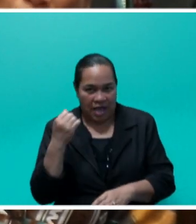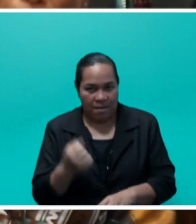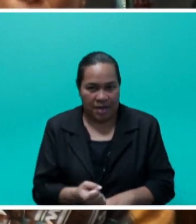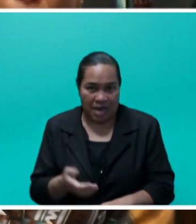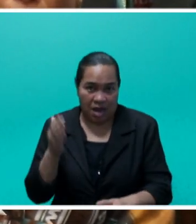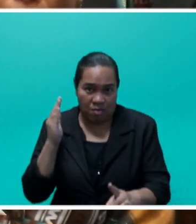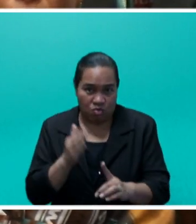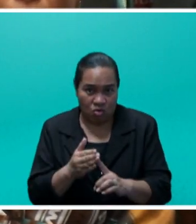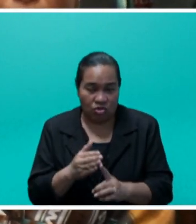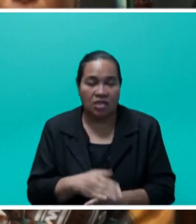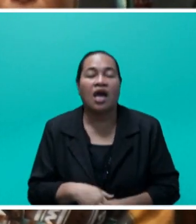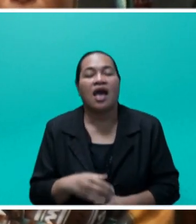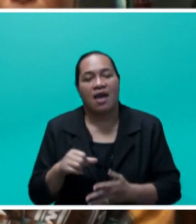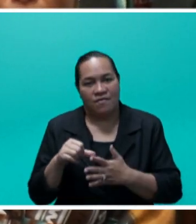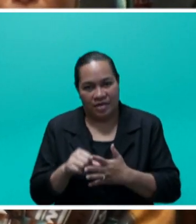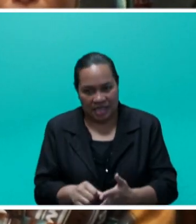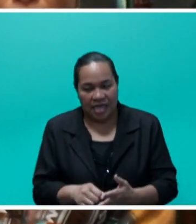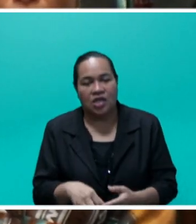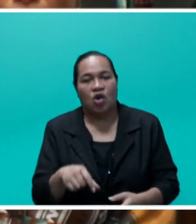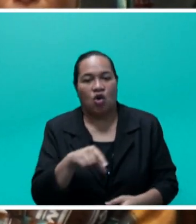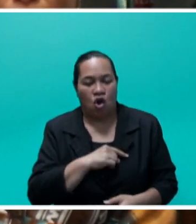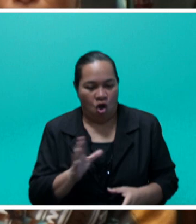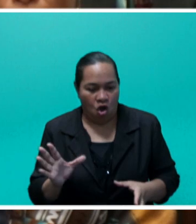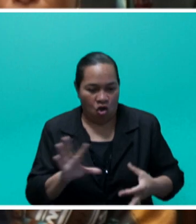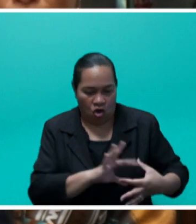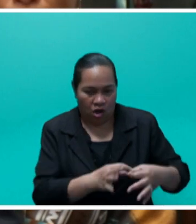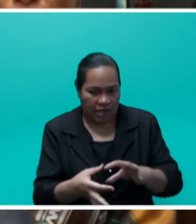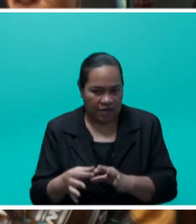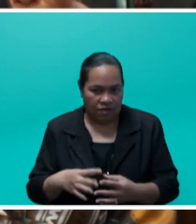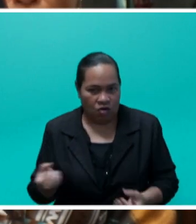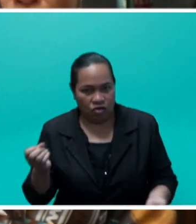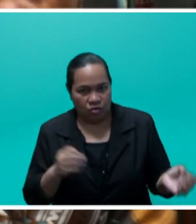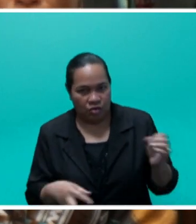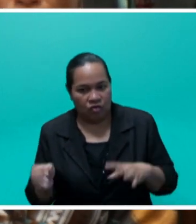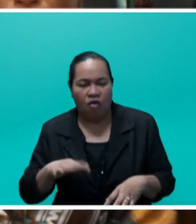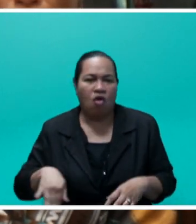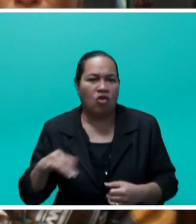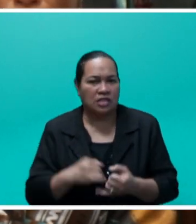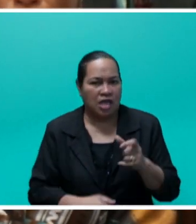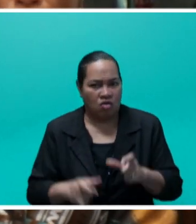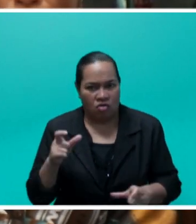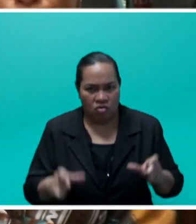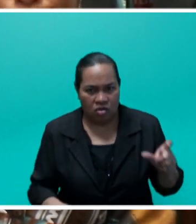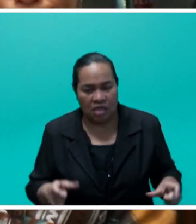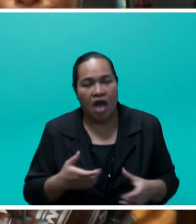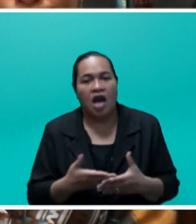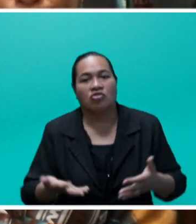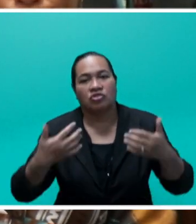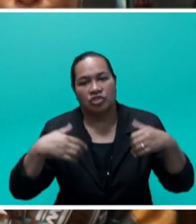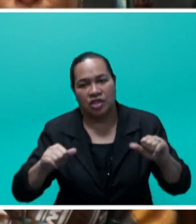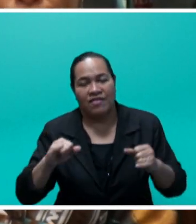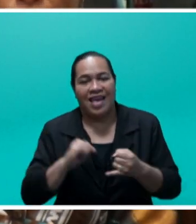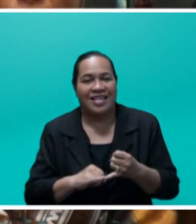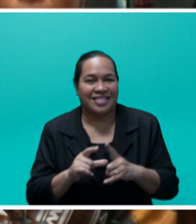Speaker, emphasizes the collective contribution of all the stakeholders in achieving the